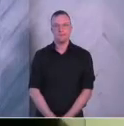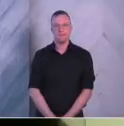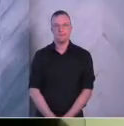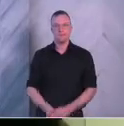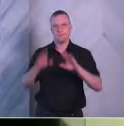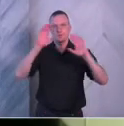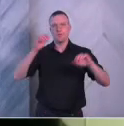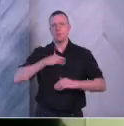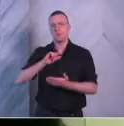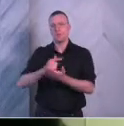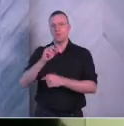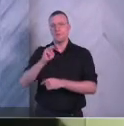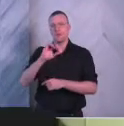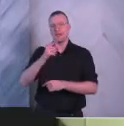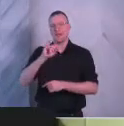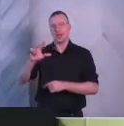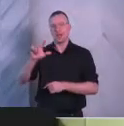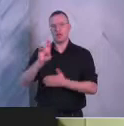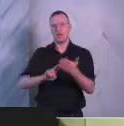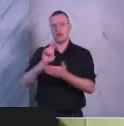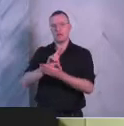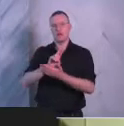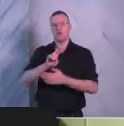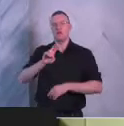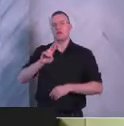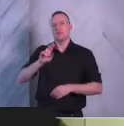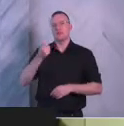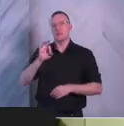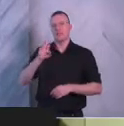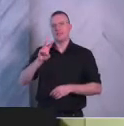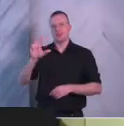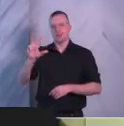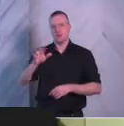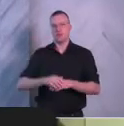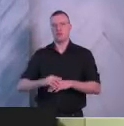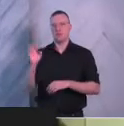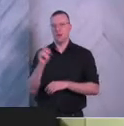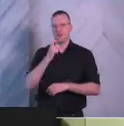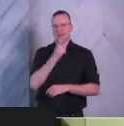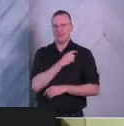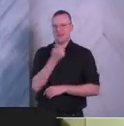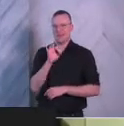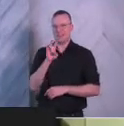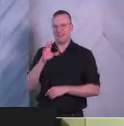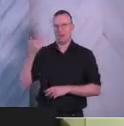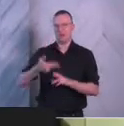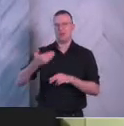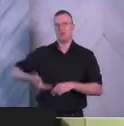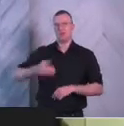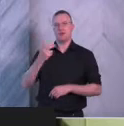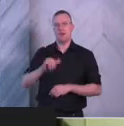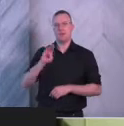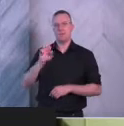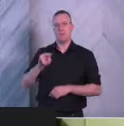McGill University in 1963. I went down to the state. I'm coming back to Kingston in 1975 and worked